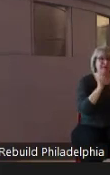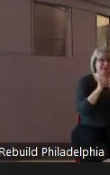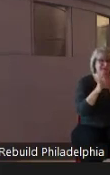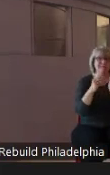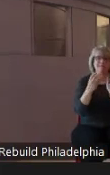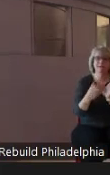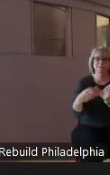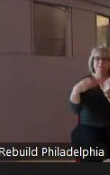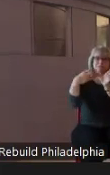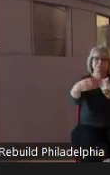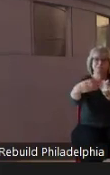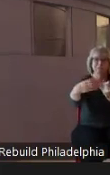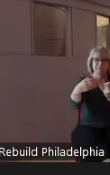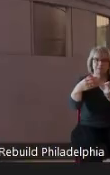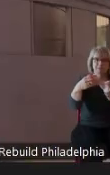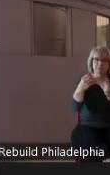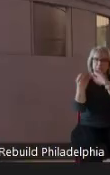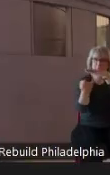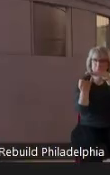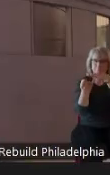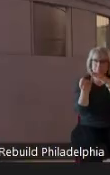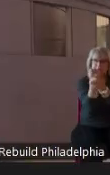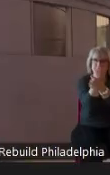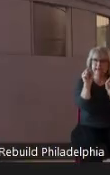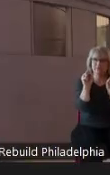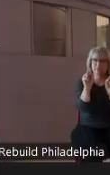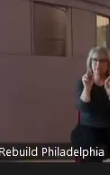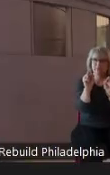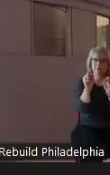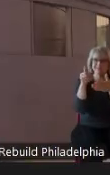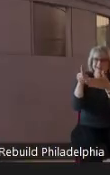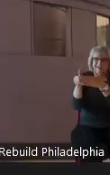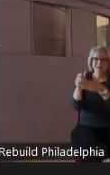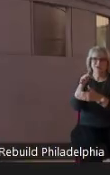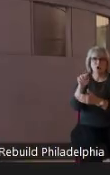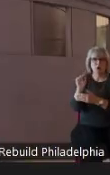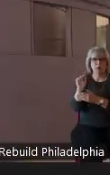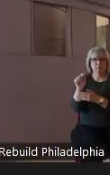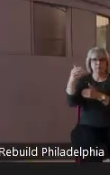room so that it's in a safe location off the main art space.